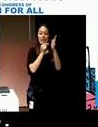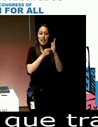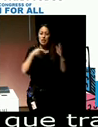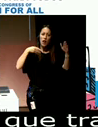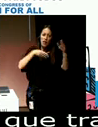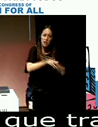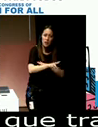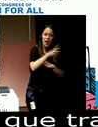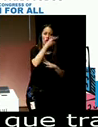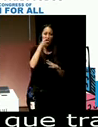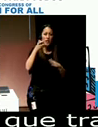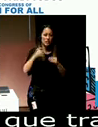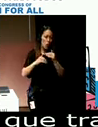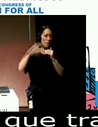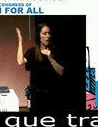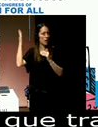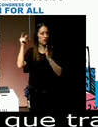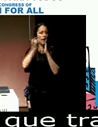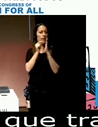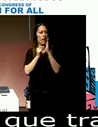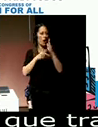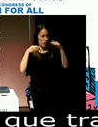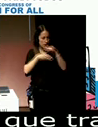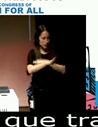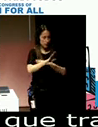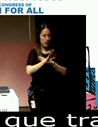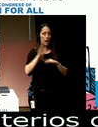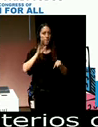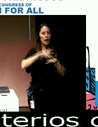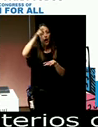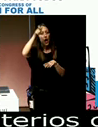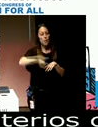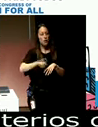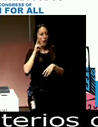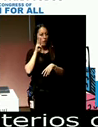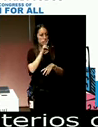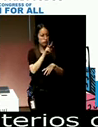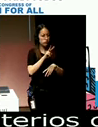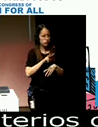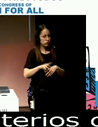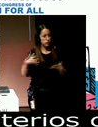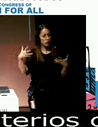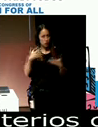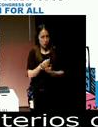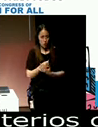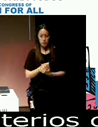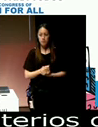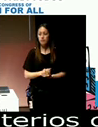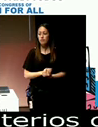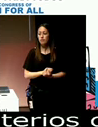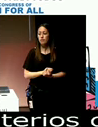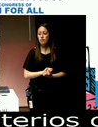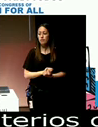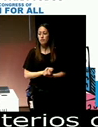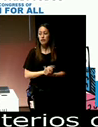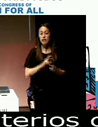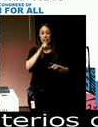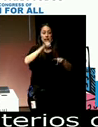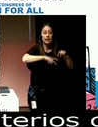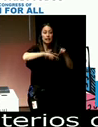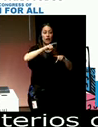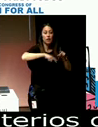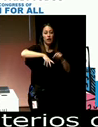accessible criteria is specific to the category of the place and is specific